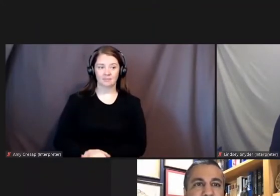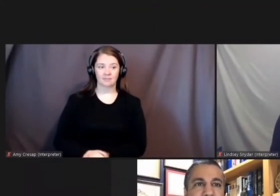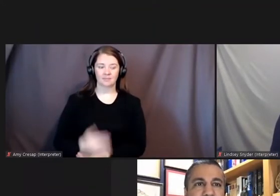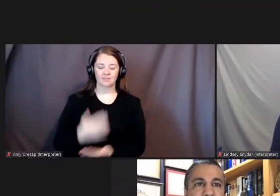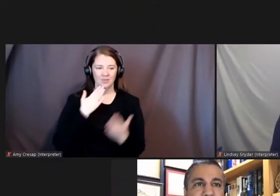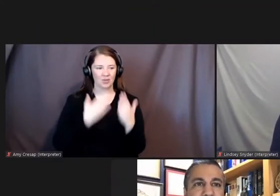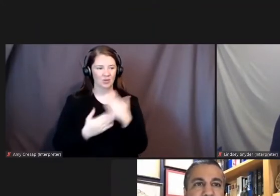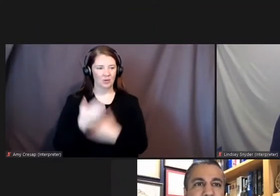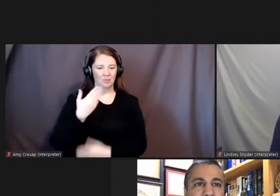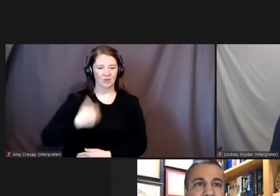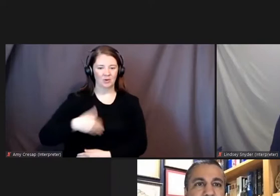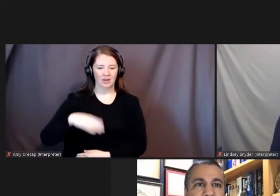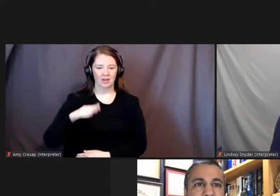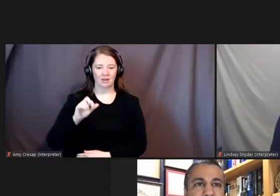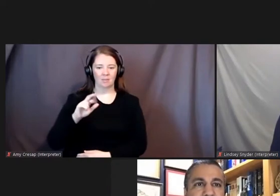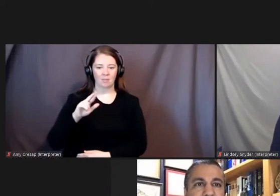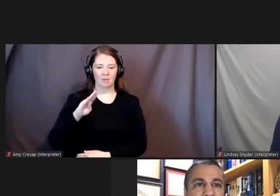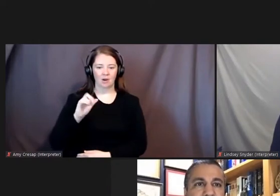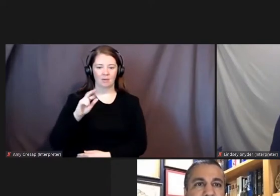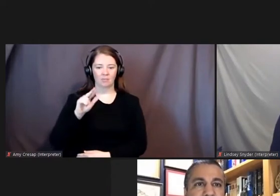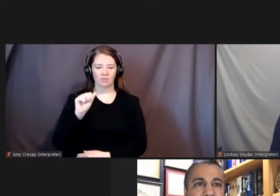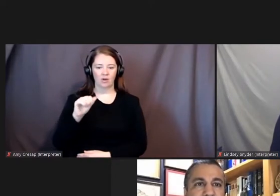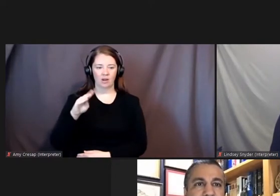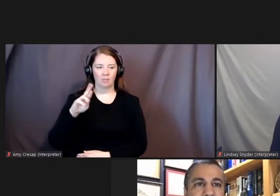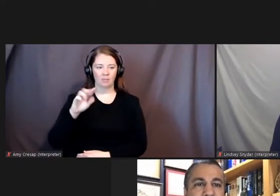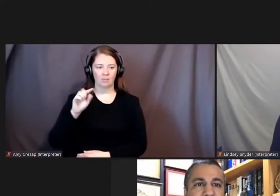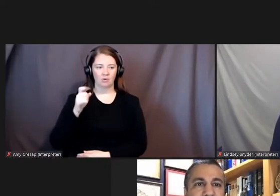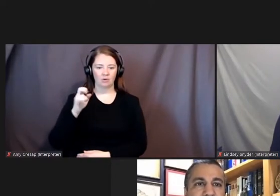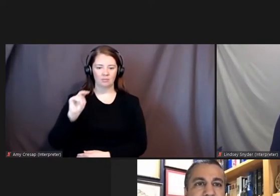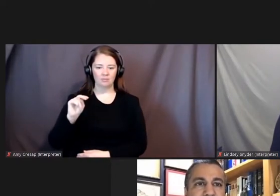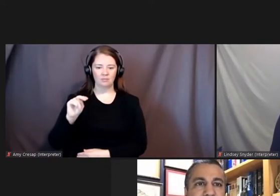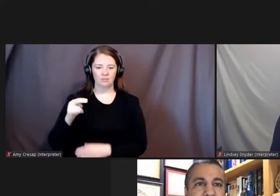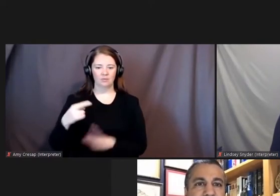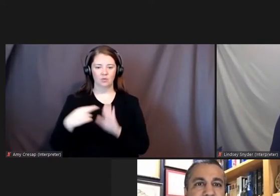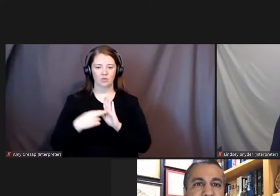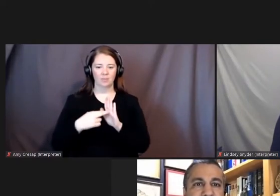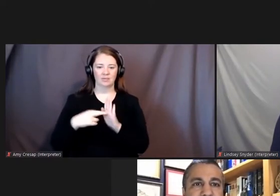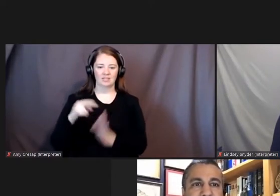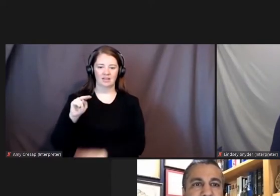Good morning. This is Barbara Burton representing NASUCA.